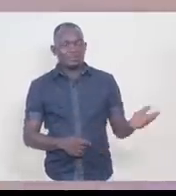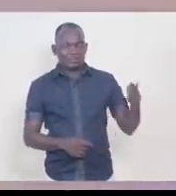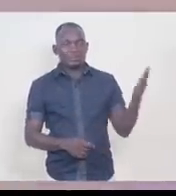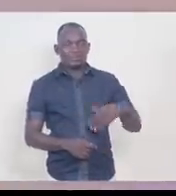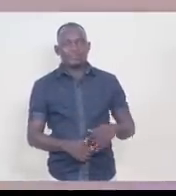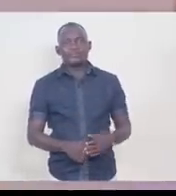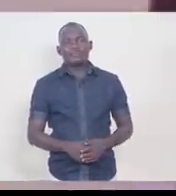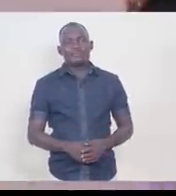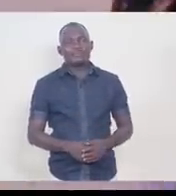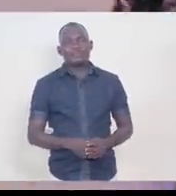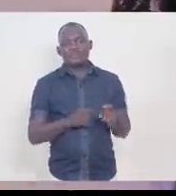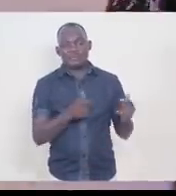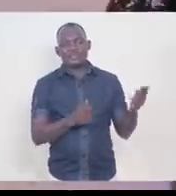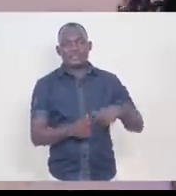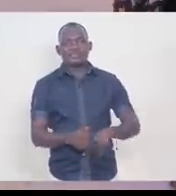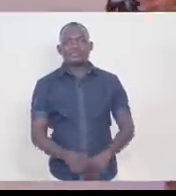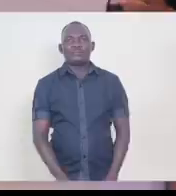Get here.